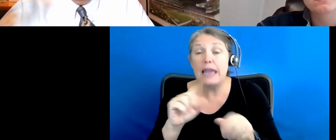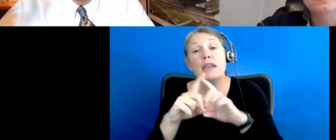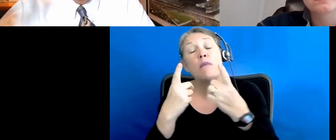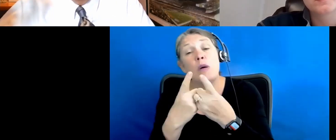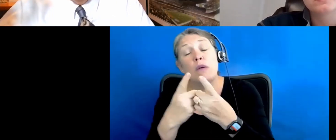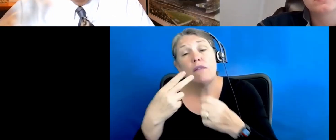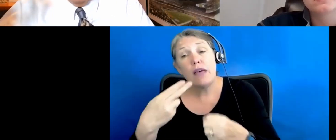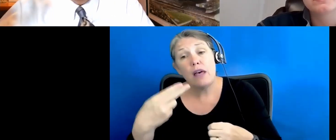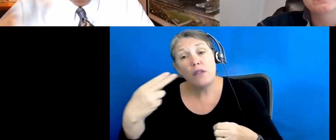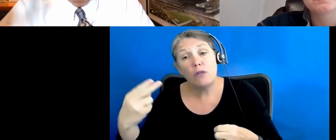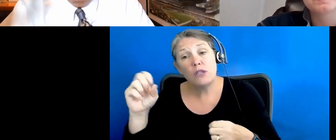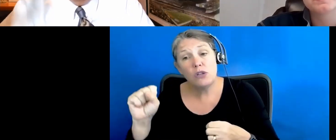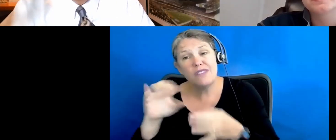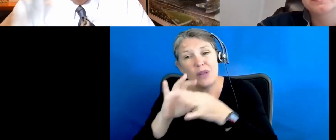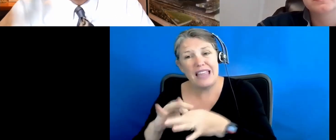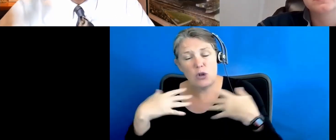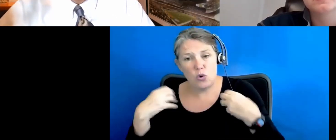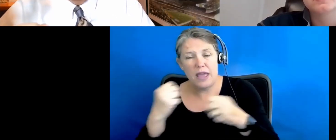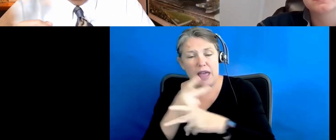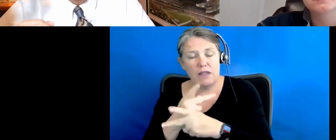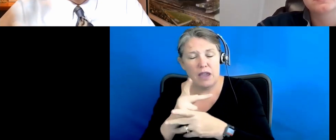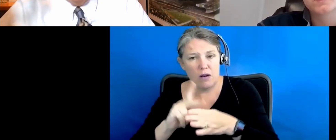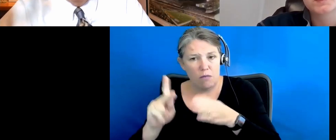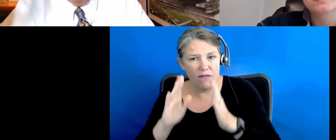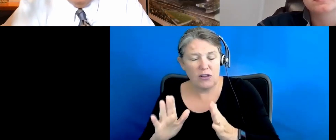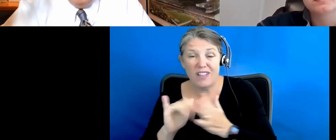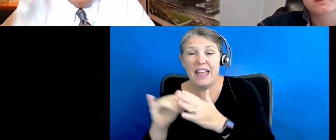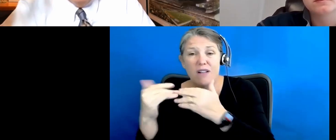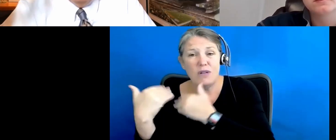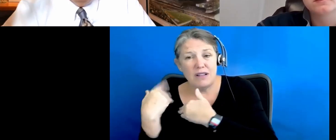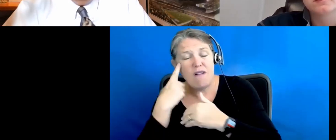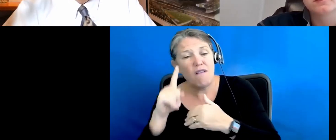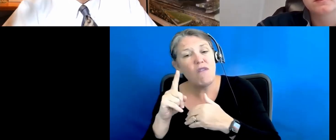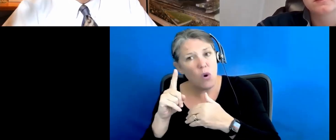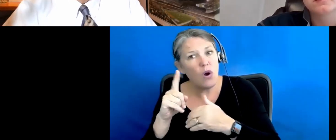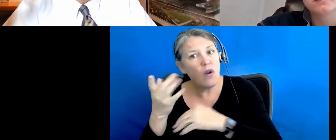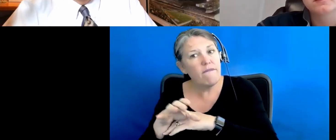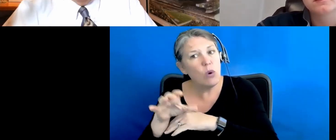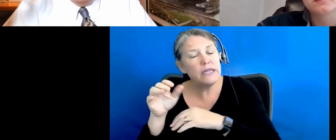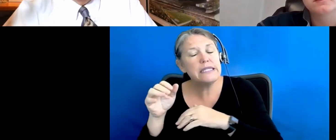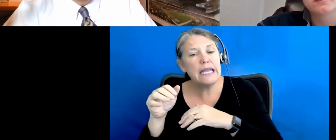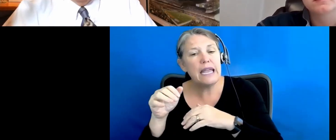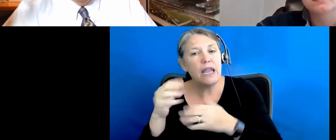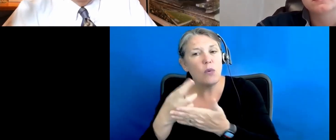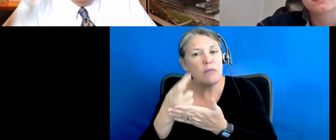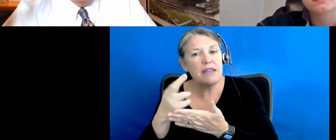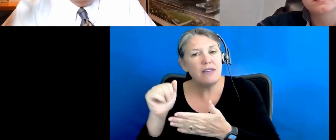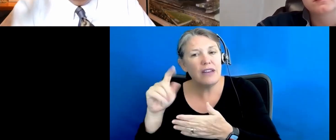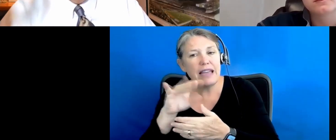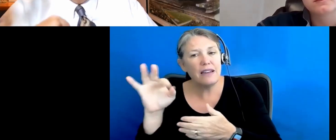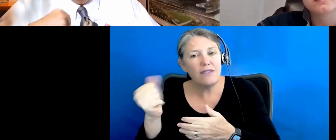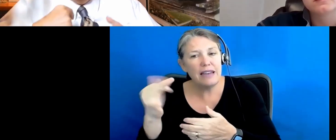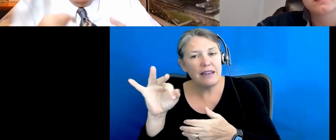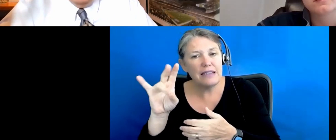Services, as it relates to the healthcare professionals, is responsible for enforcing the Rehabilitation Act of